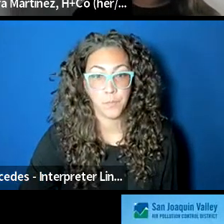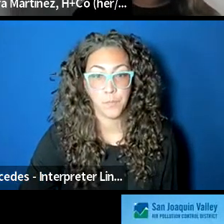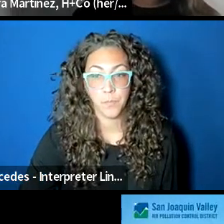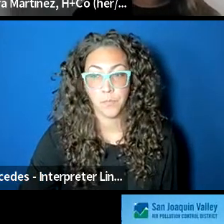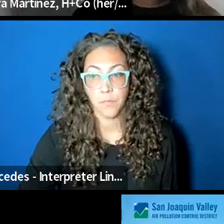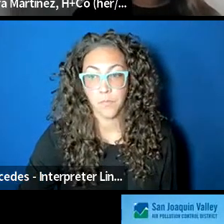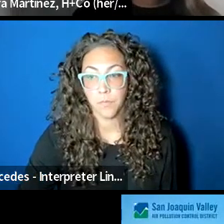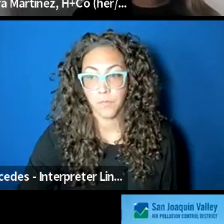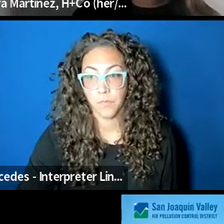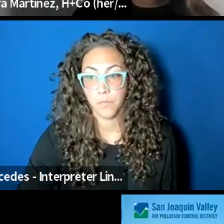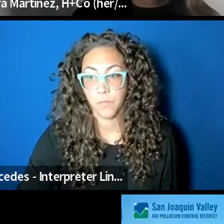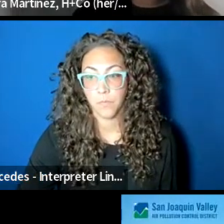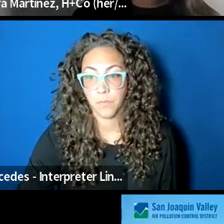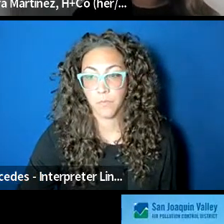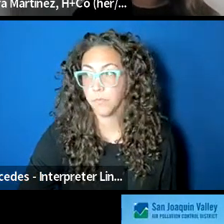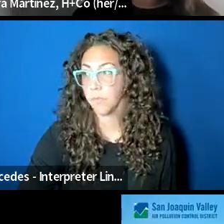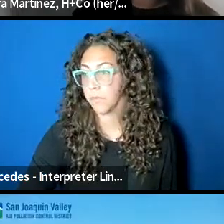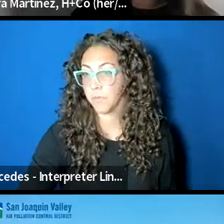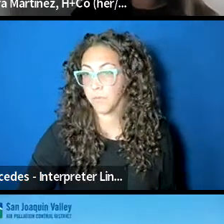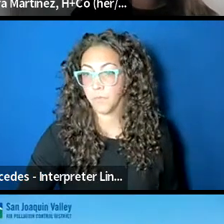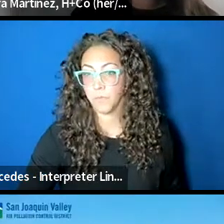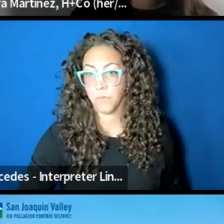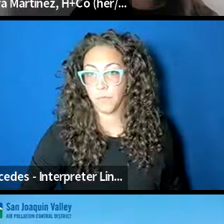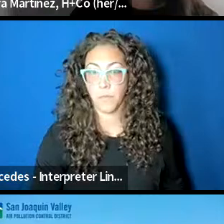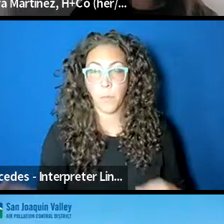in. We'll give it about 2 more minutes.